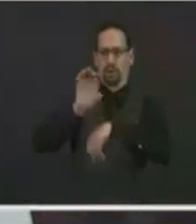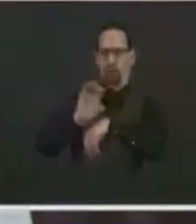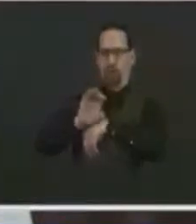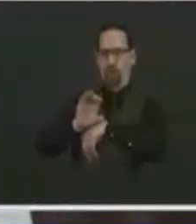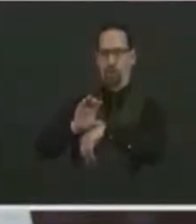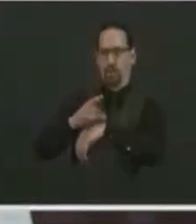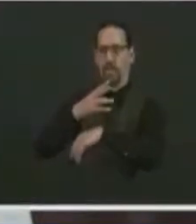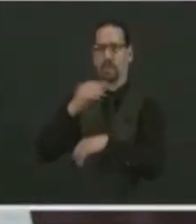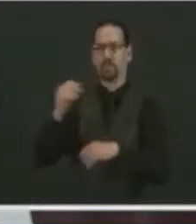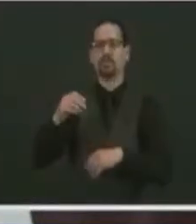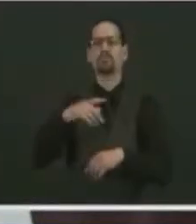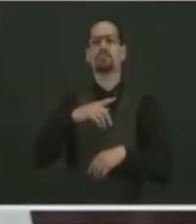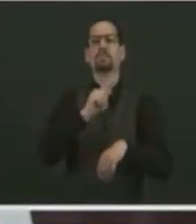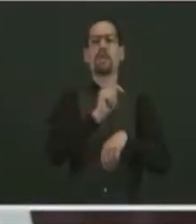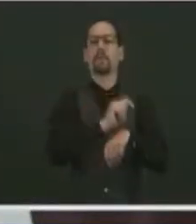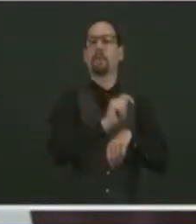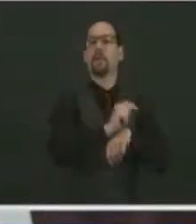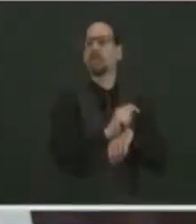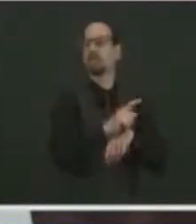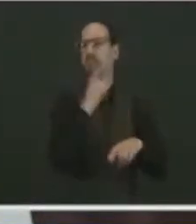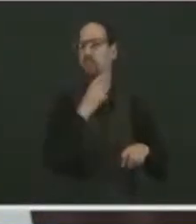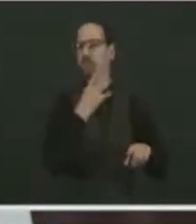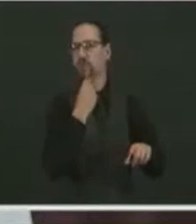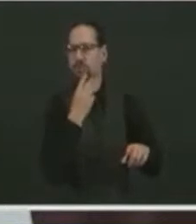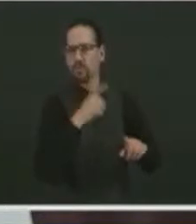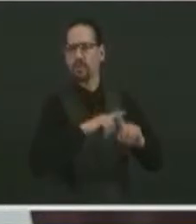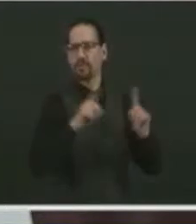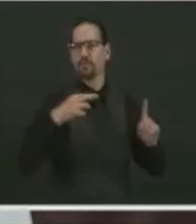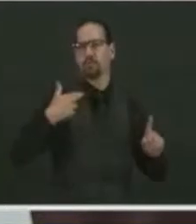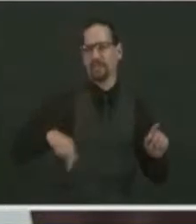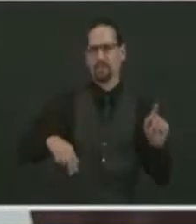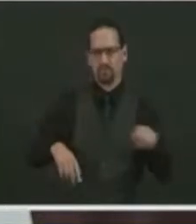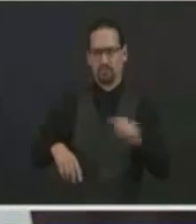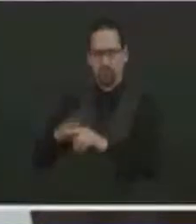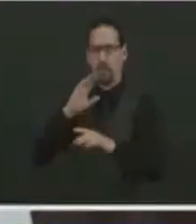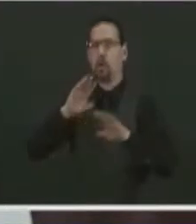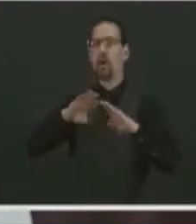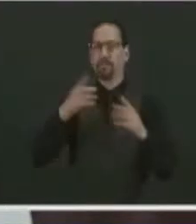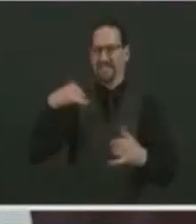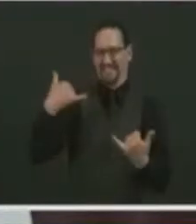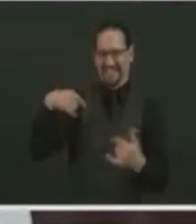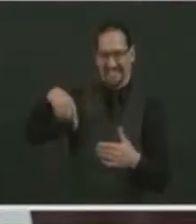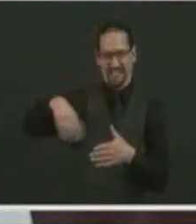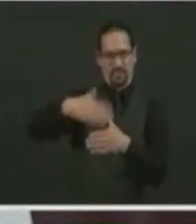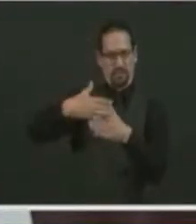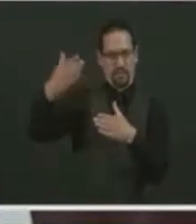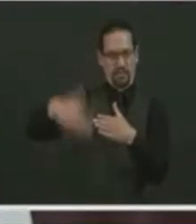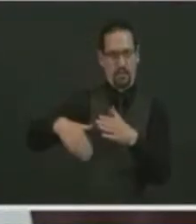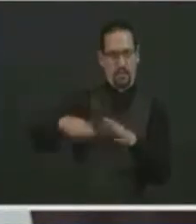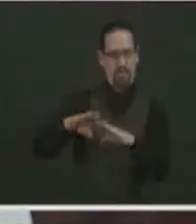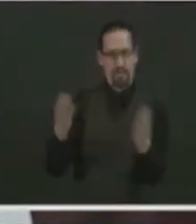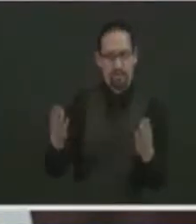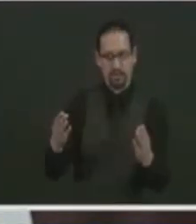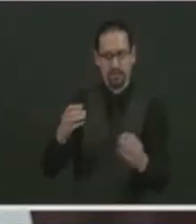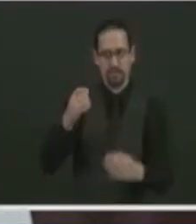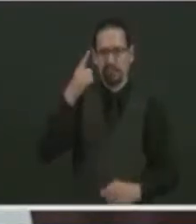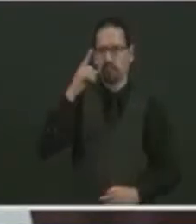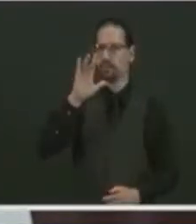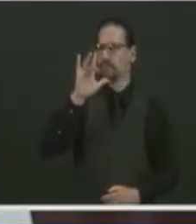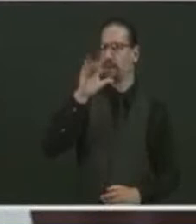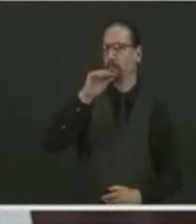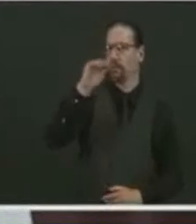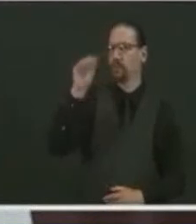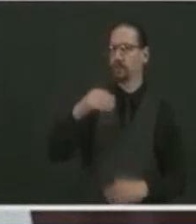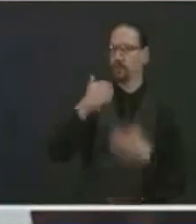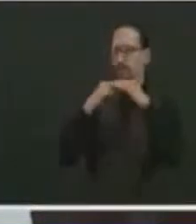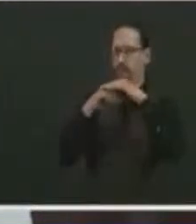all places of worship, starting this weekend, can be at 25% capacity. And so